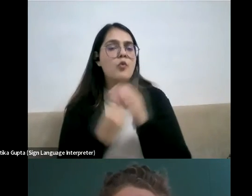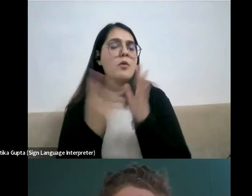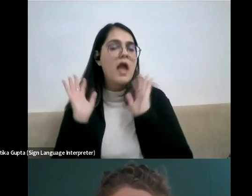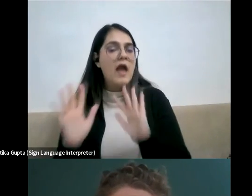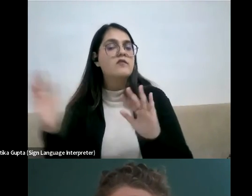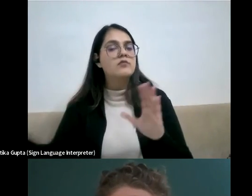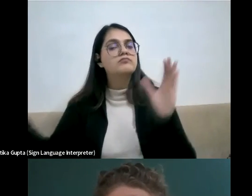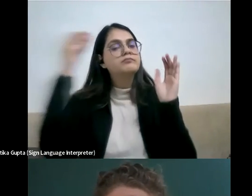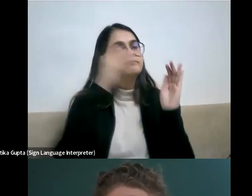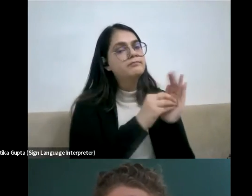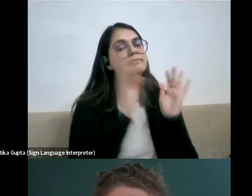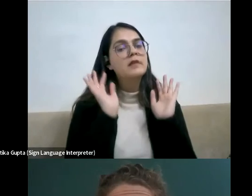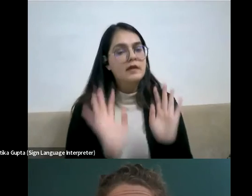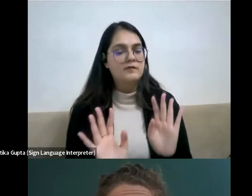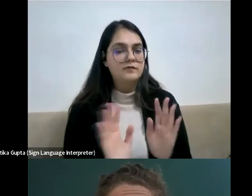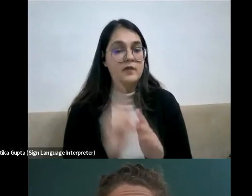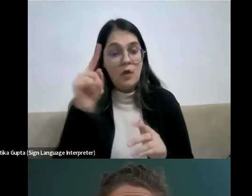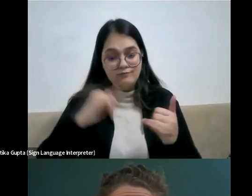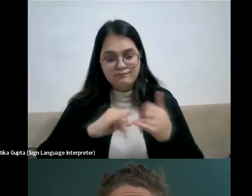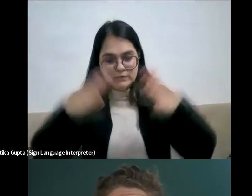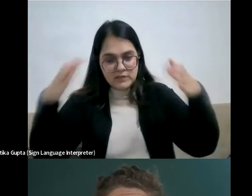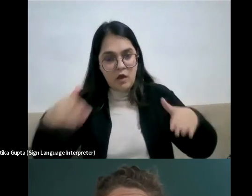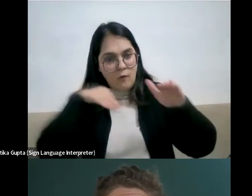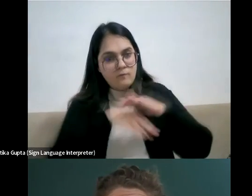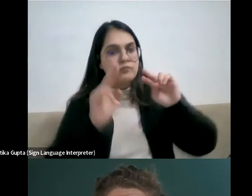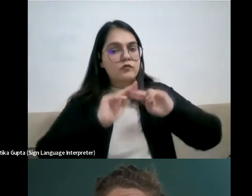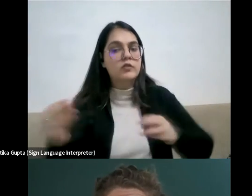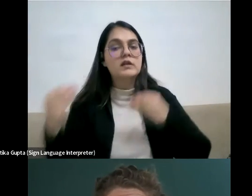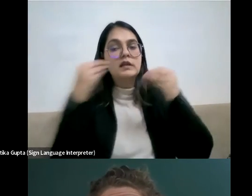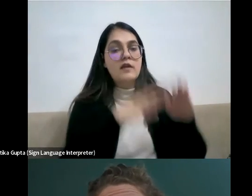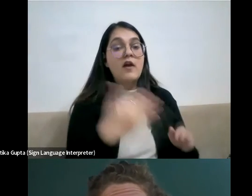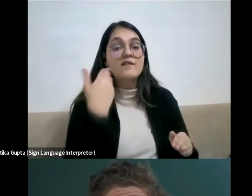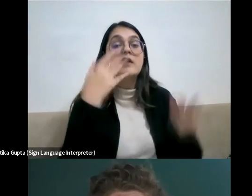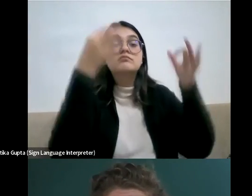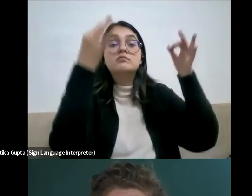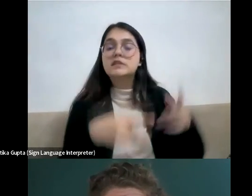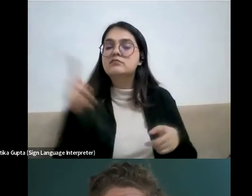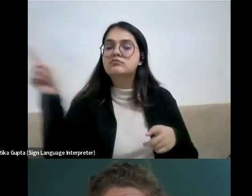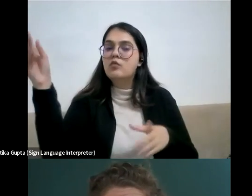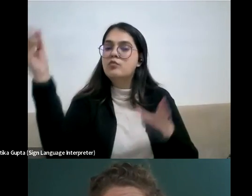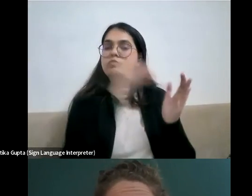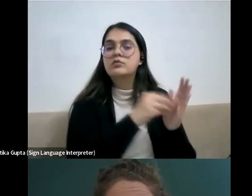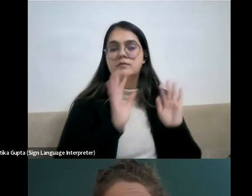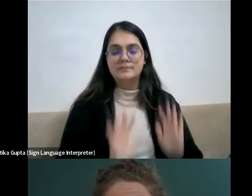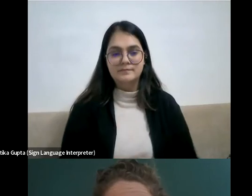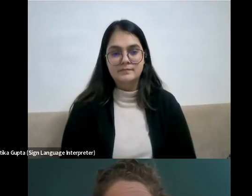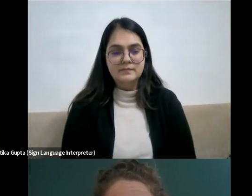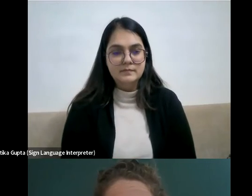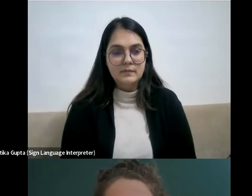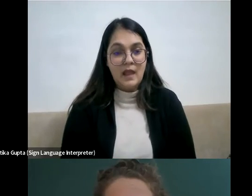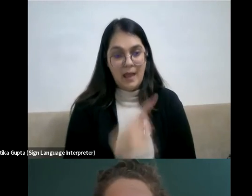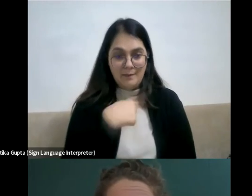are incorporated within this structure and incorporated within its decision making. And so in theory, it's a